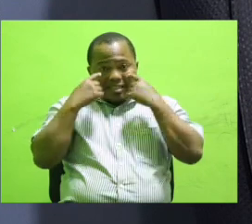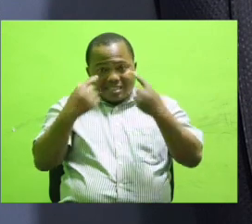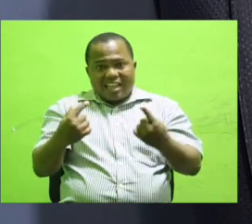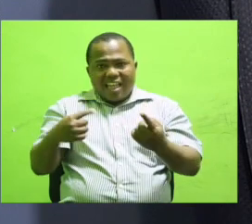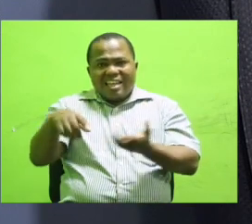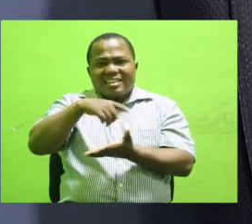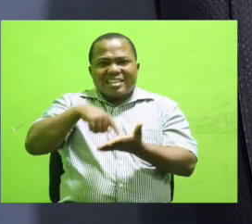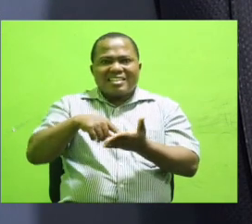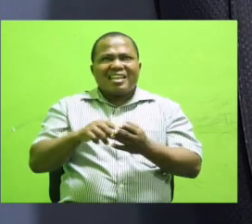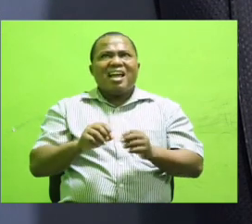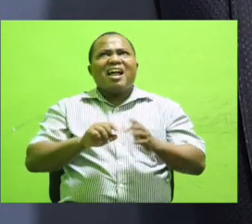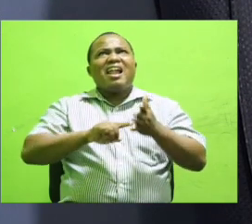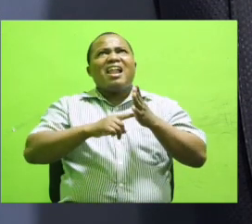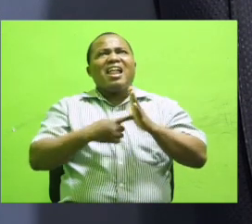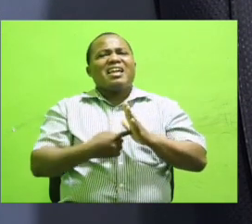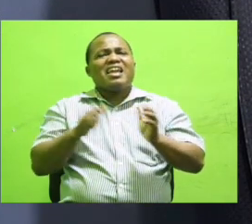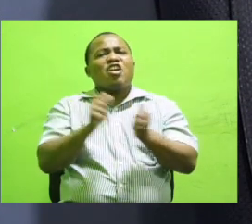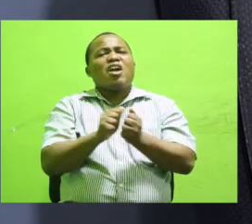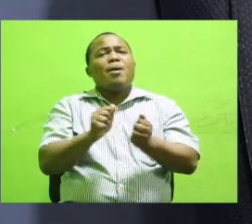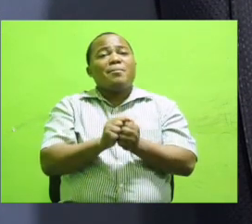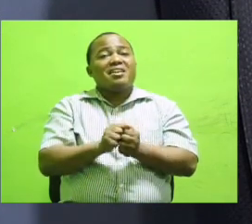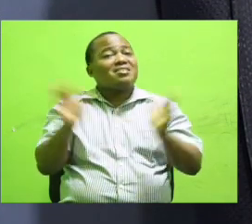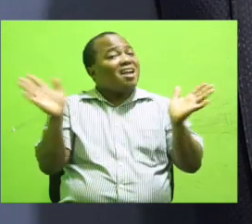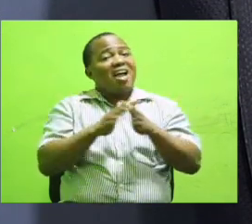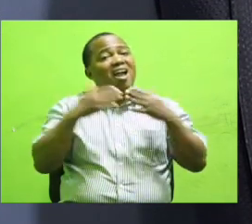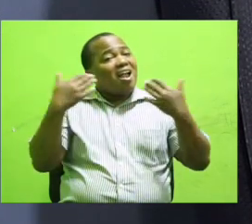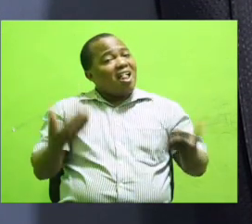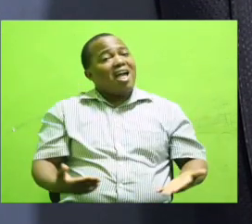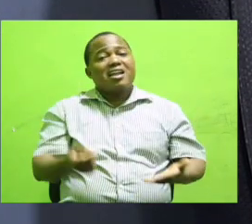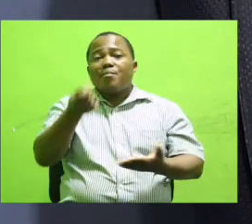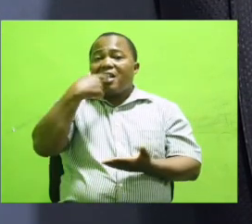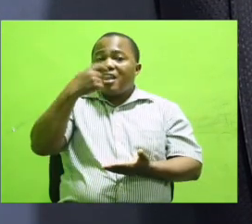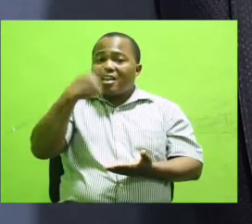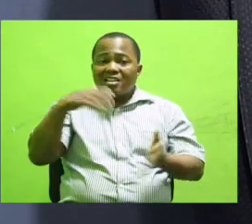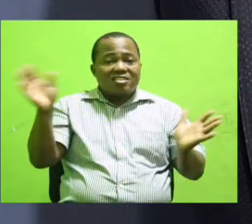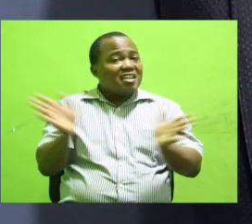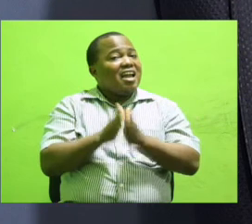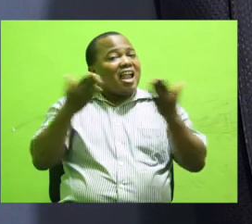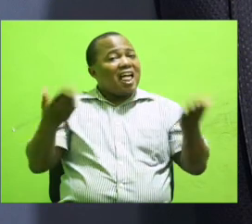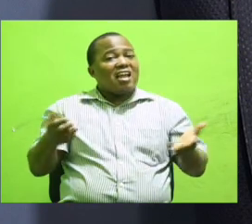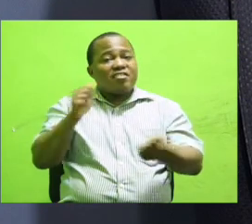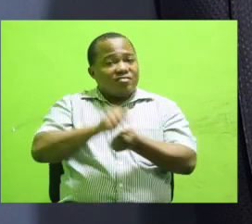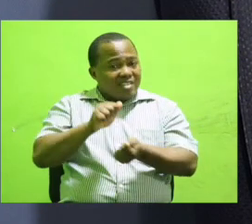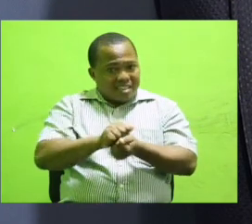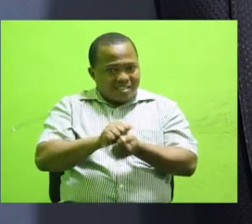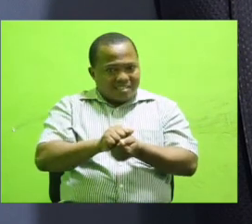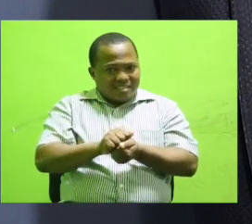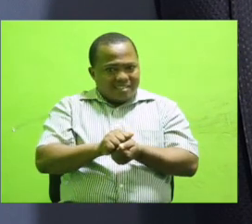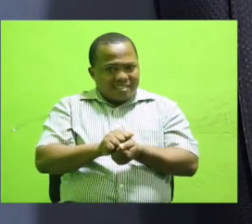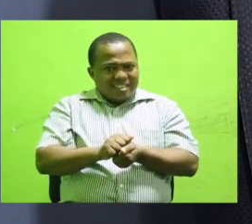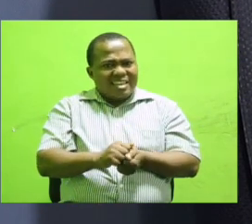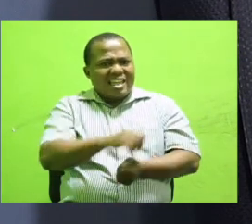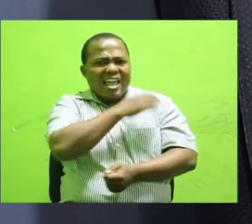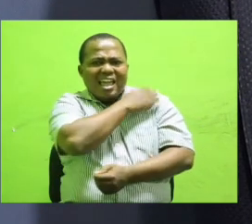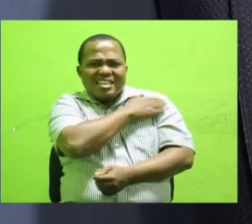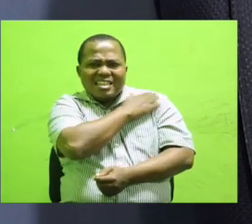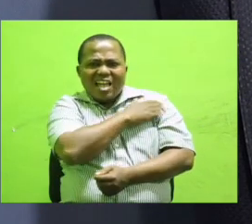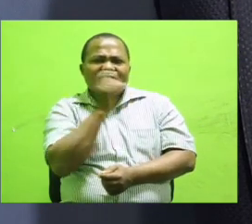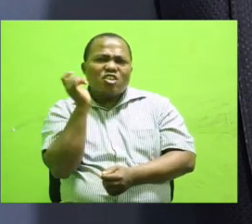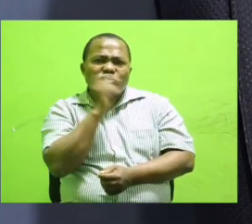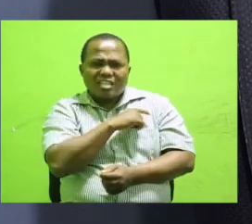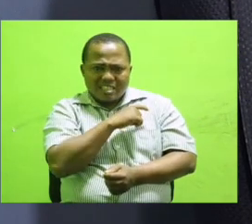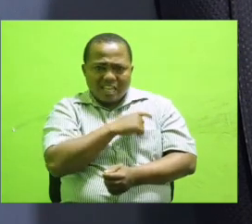centers lack equipment, they lack medications, they lack even the basic services in which